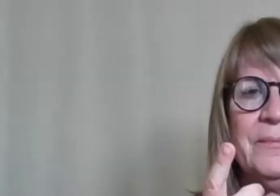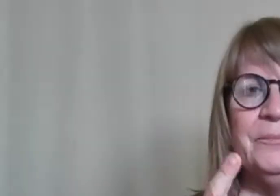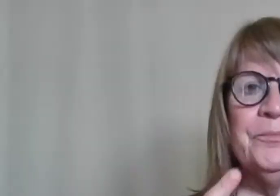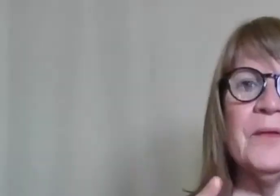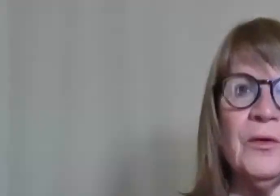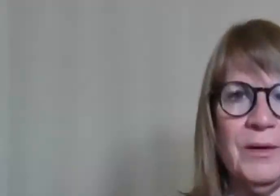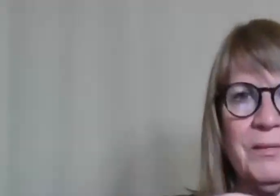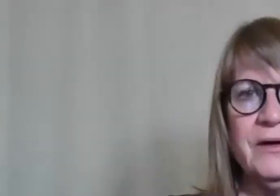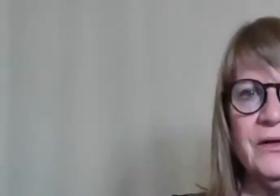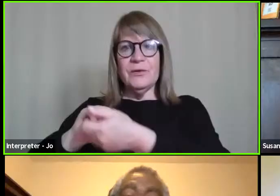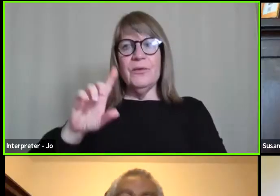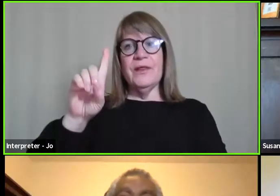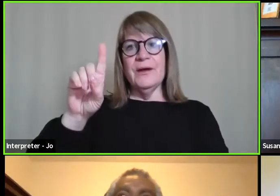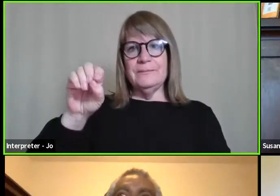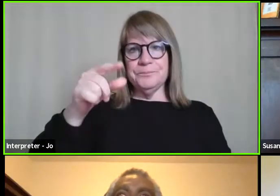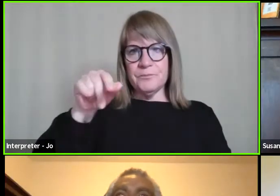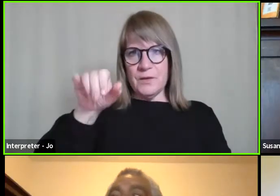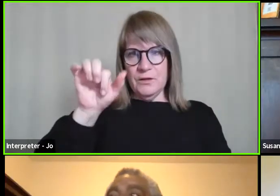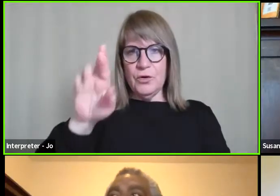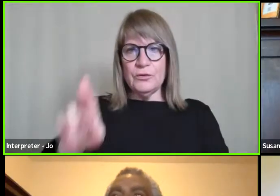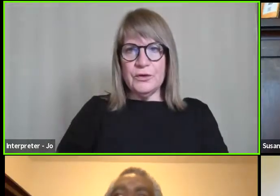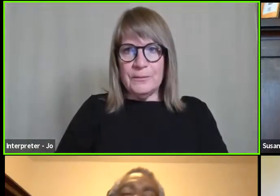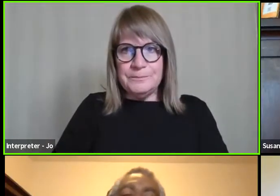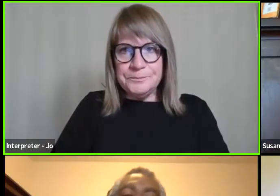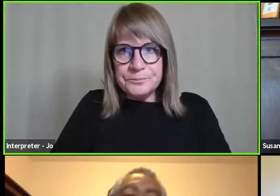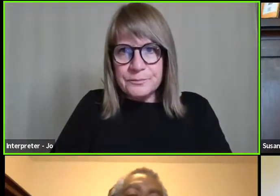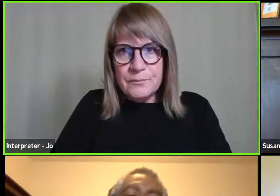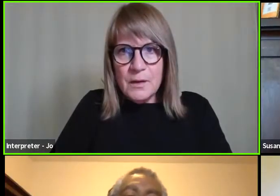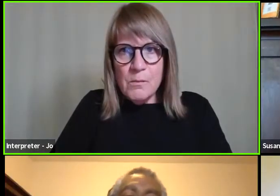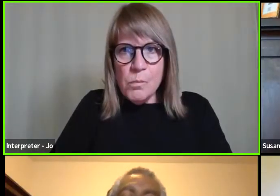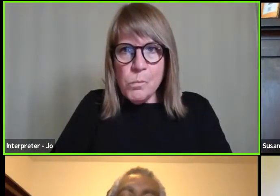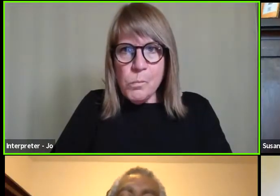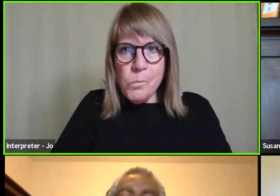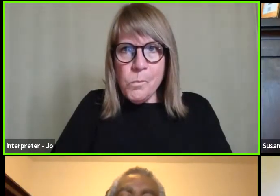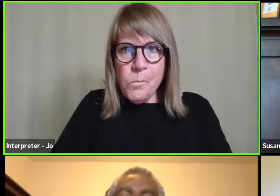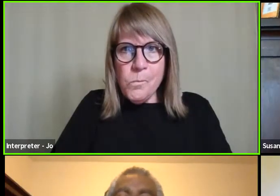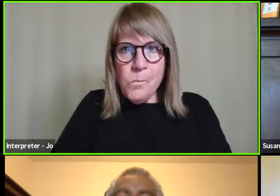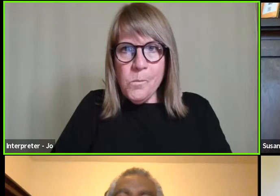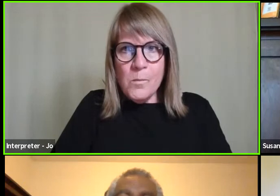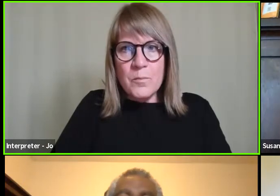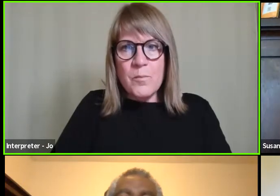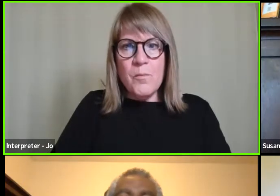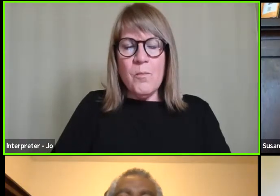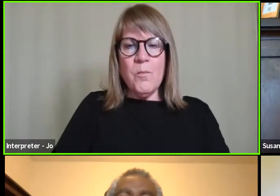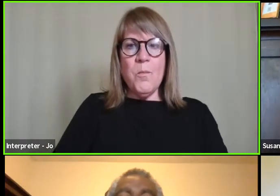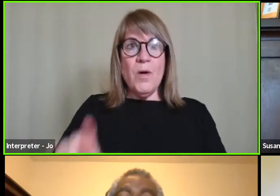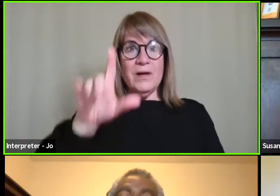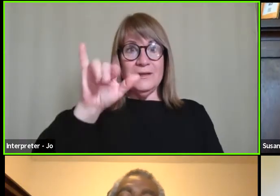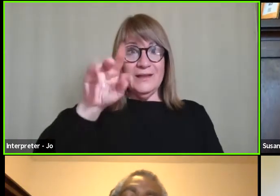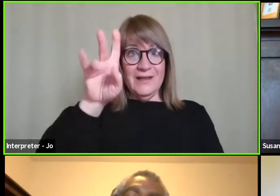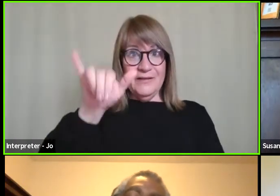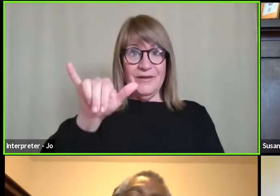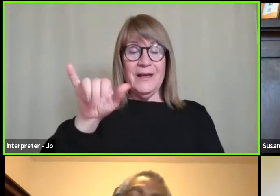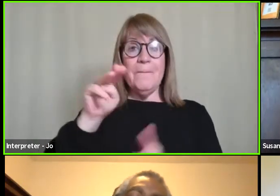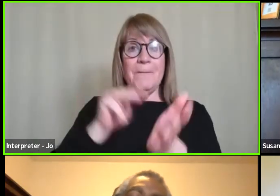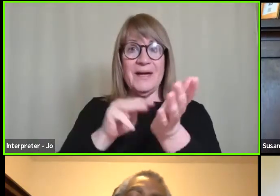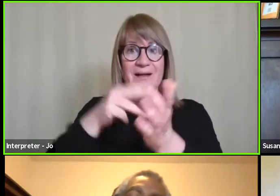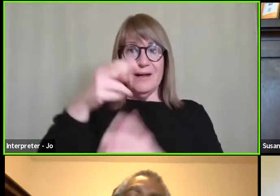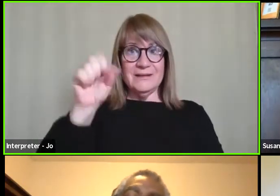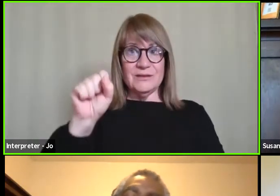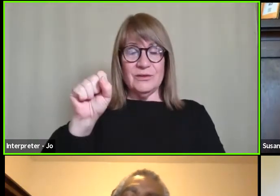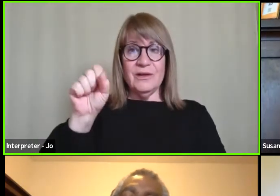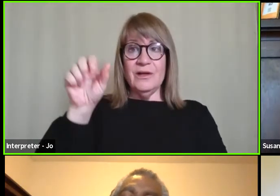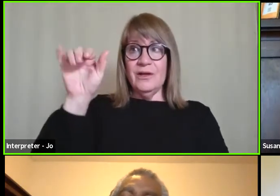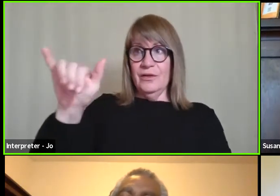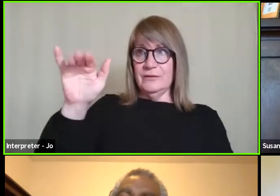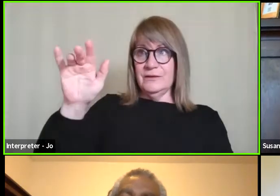medical school and dozier dozier libby medical high school is actually school that hosts students who are interested in entering